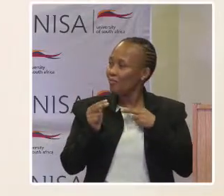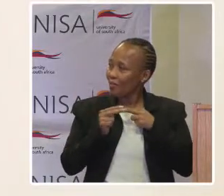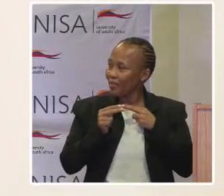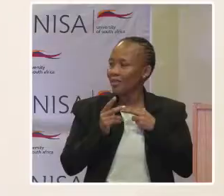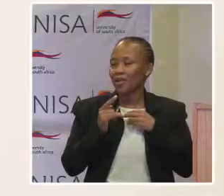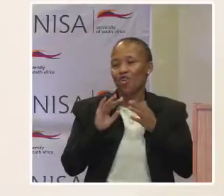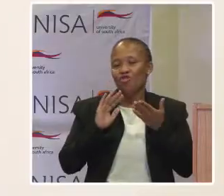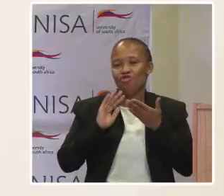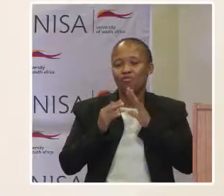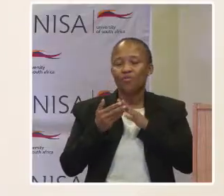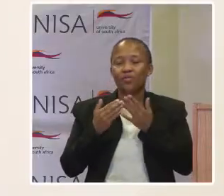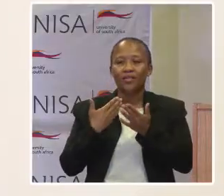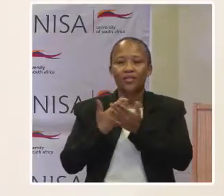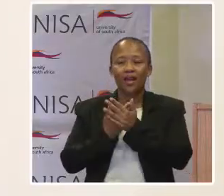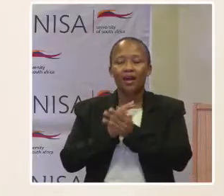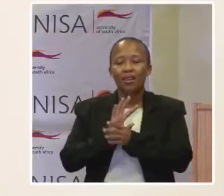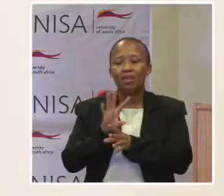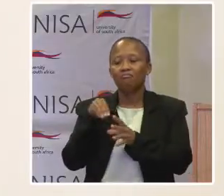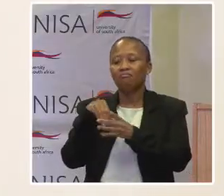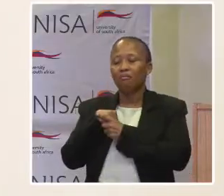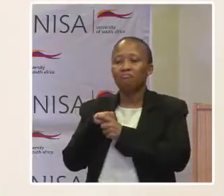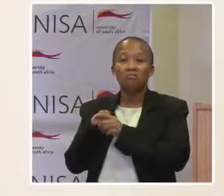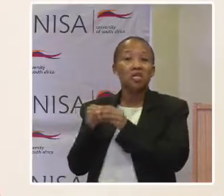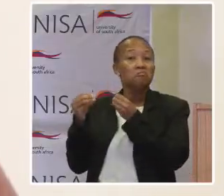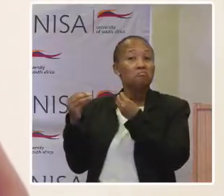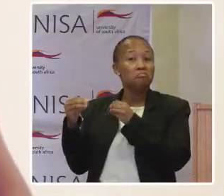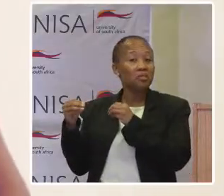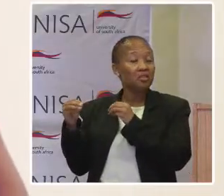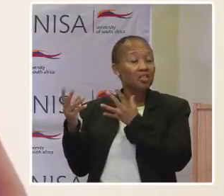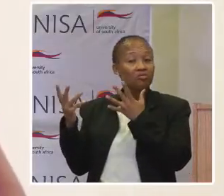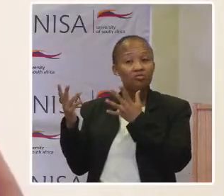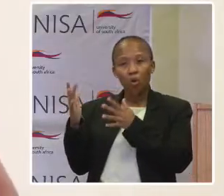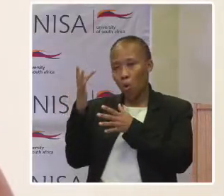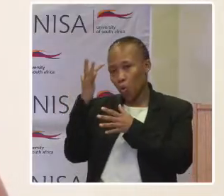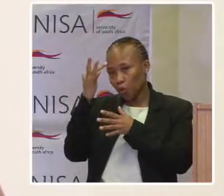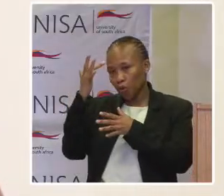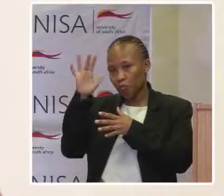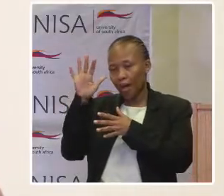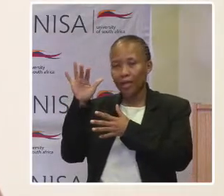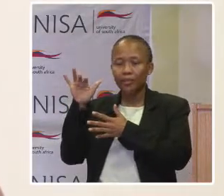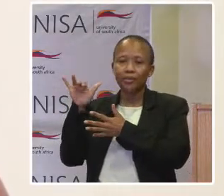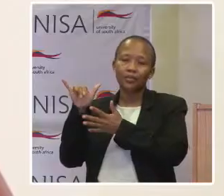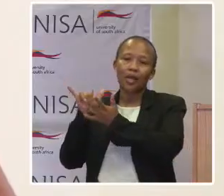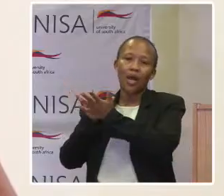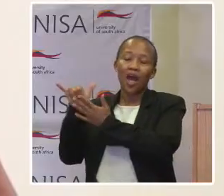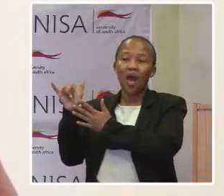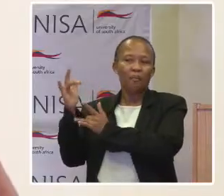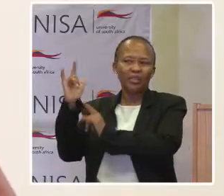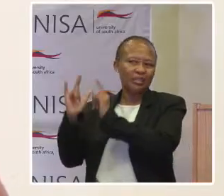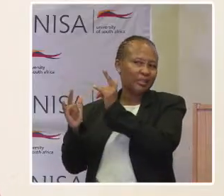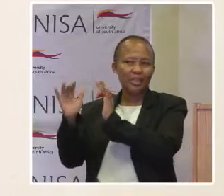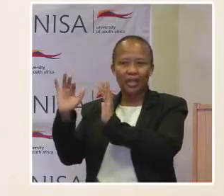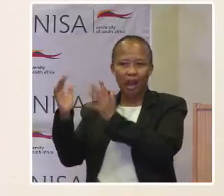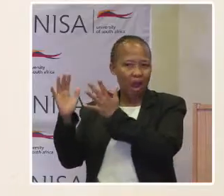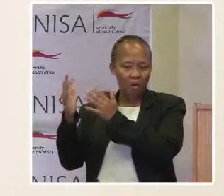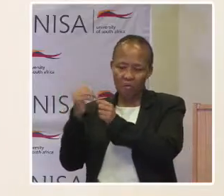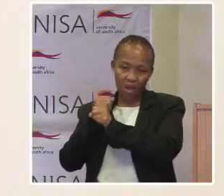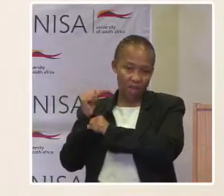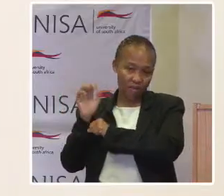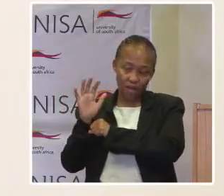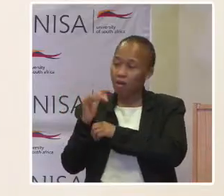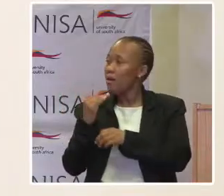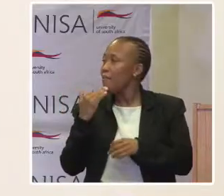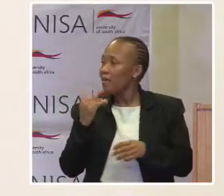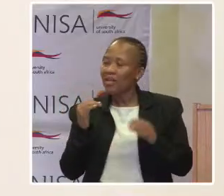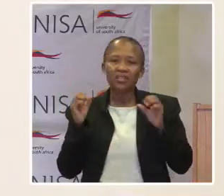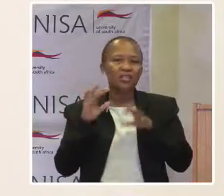be incorporated into the business of smart airport city. Can you kindly touch base on it before you leave the